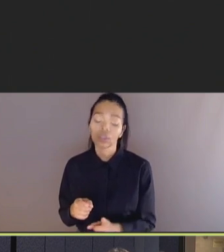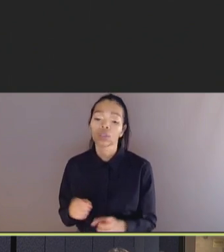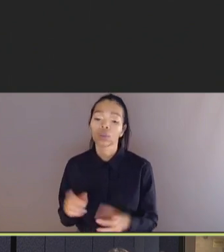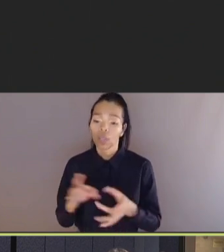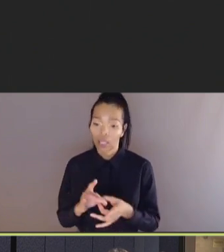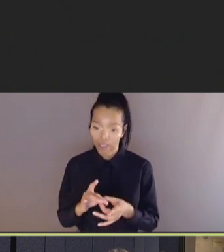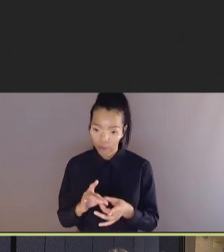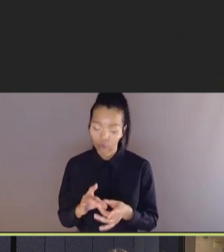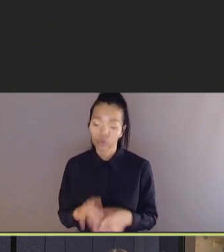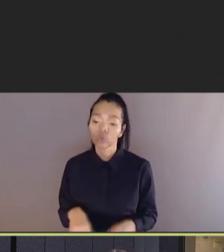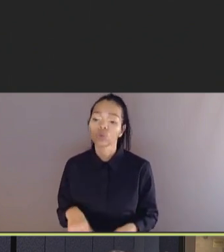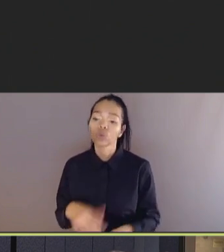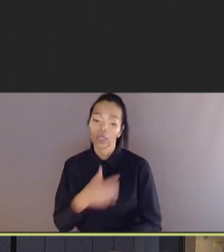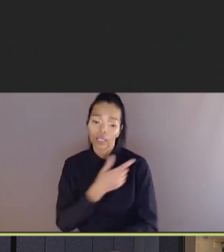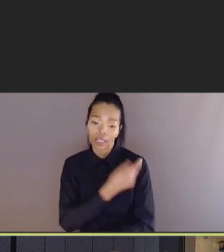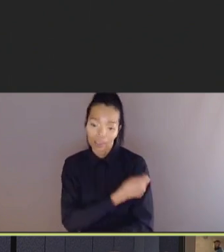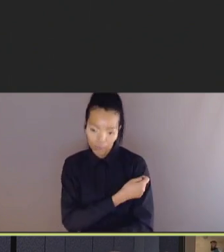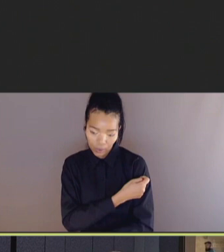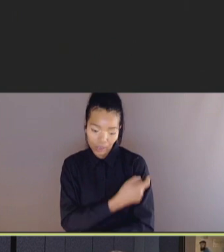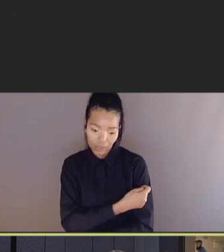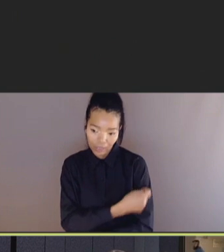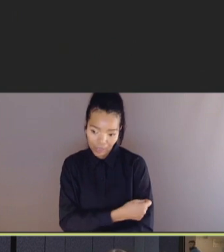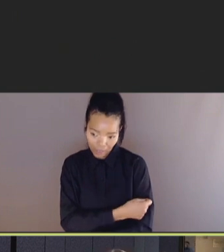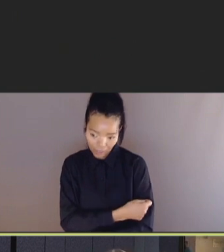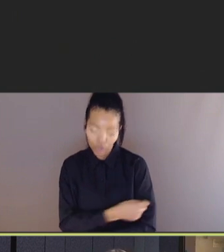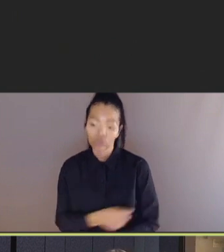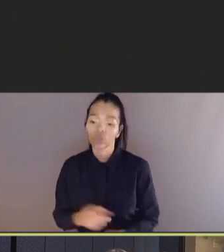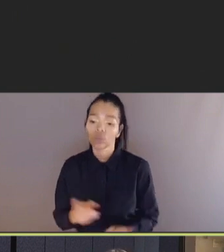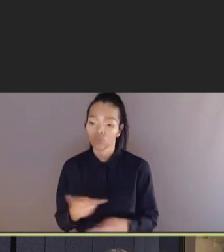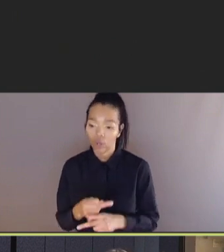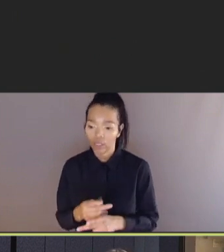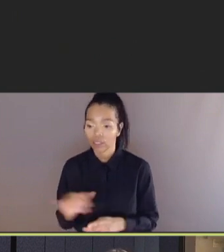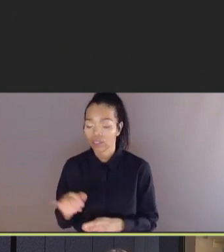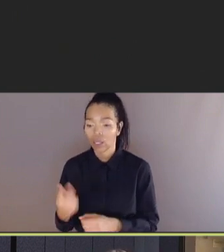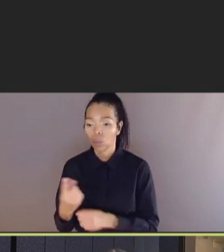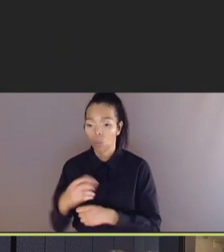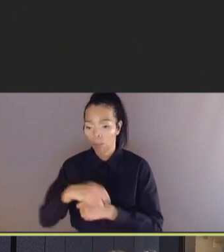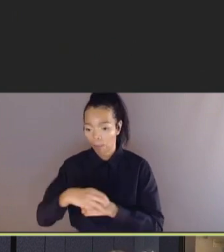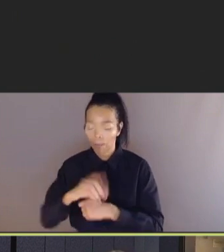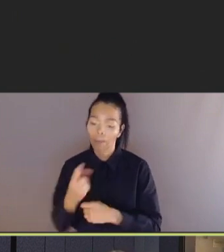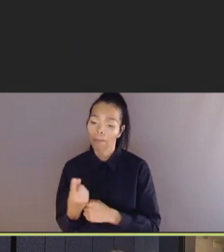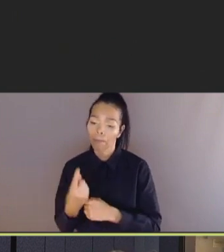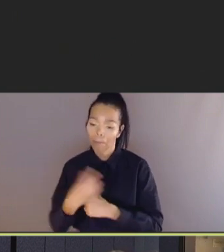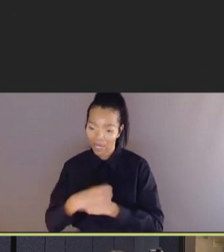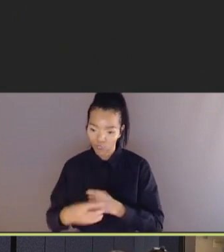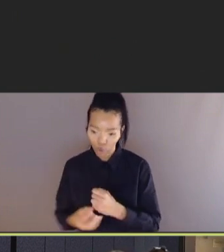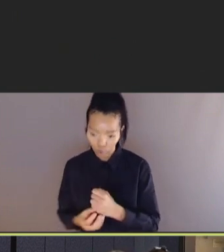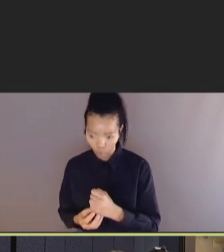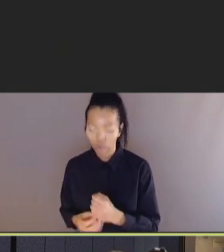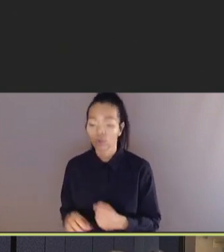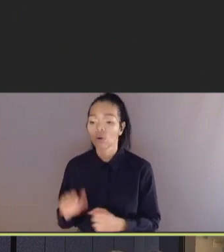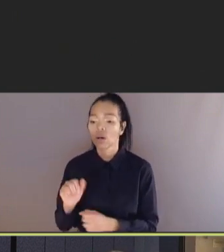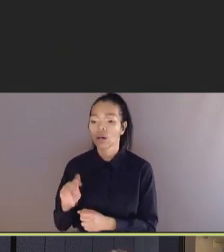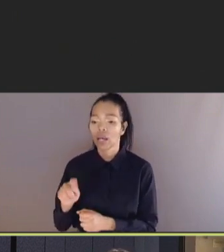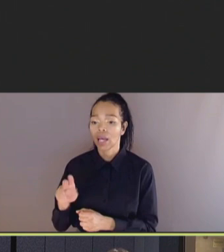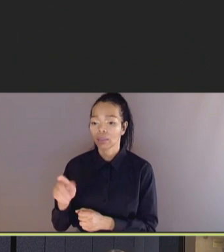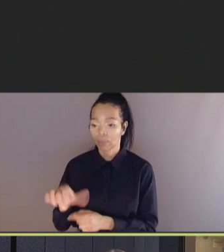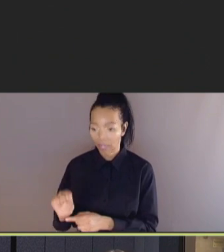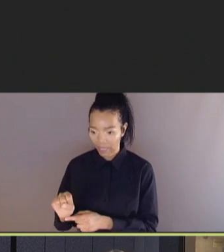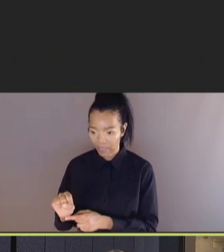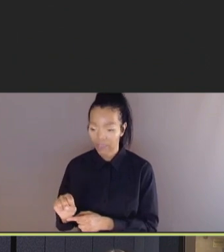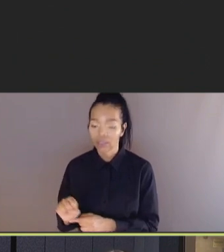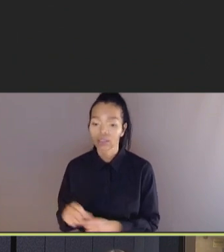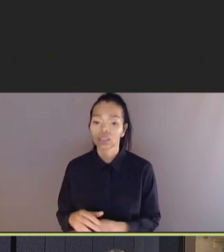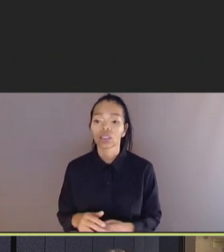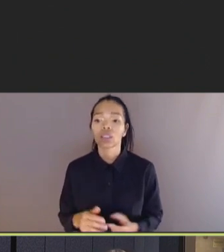immunization products, such as monoclonal antibodies? And my inclination would be that those are each separate objectives.